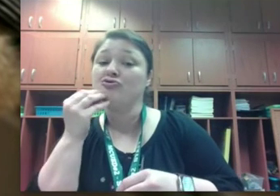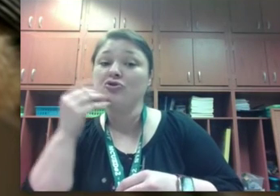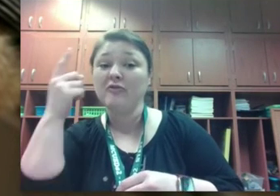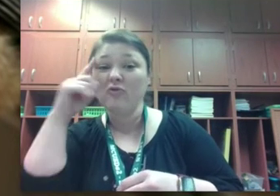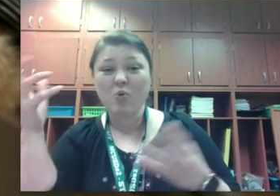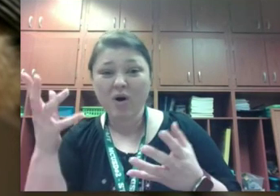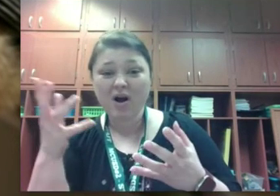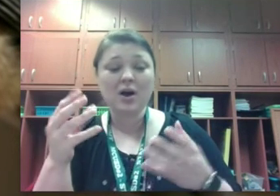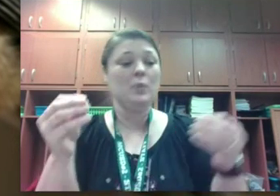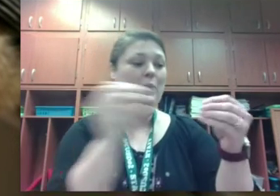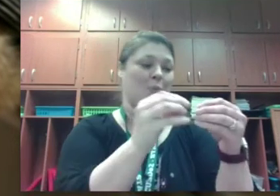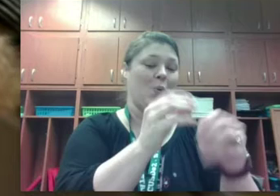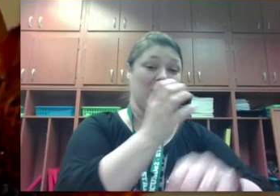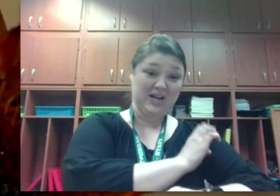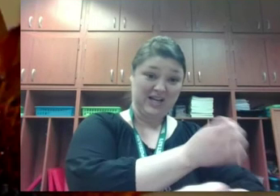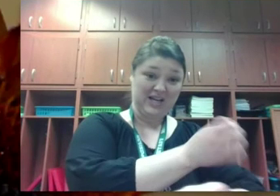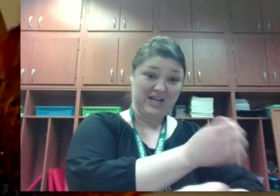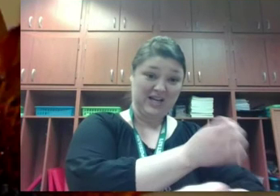the energy.